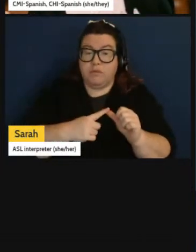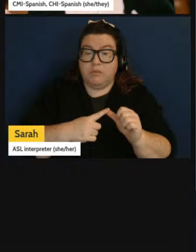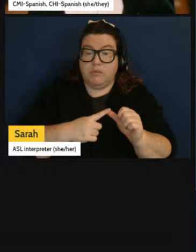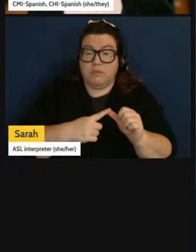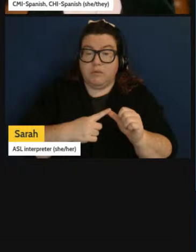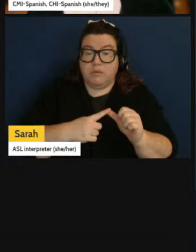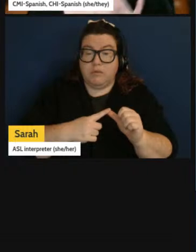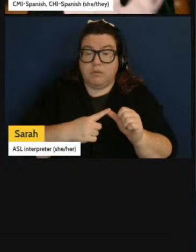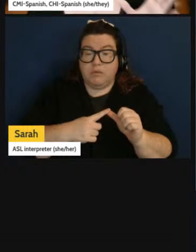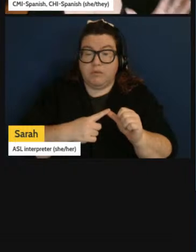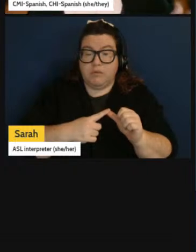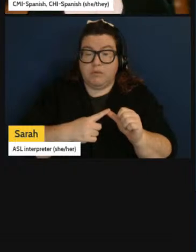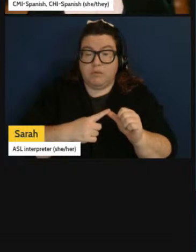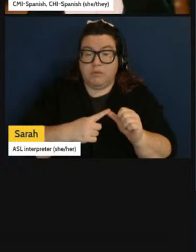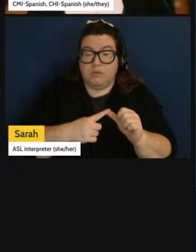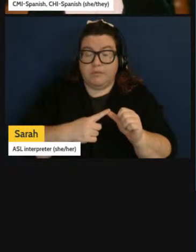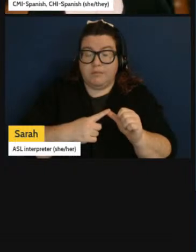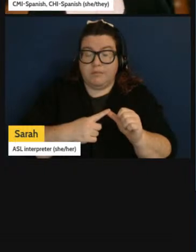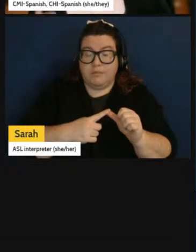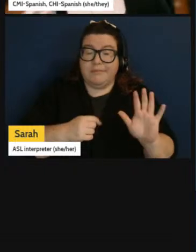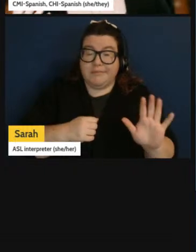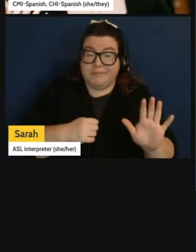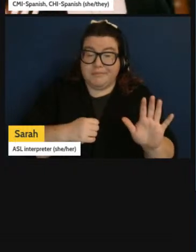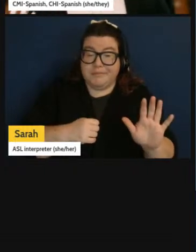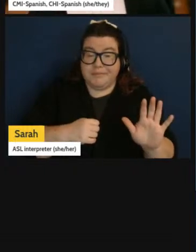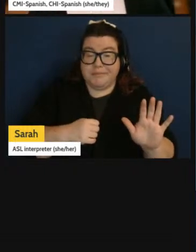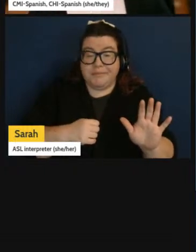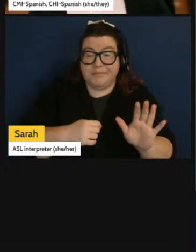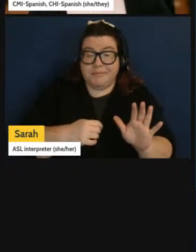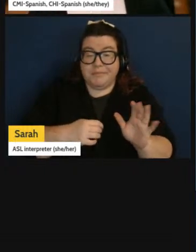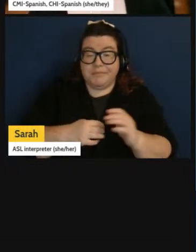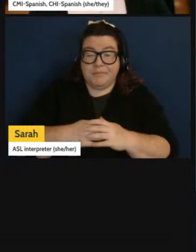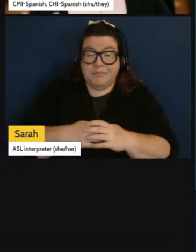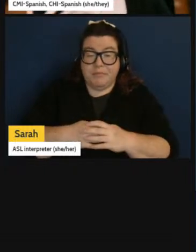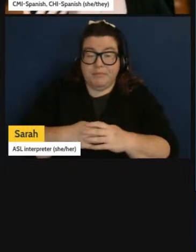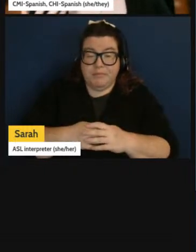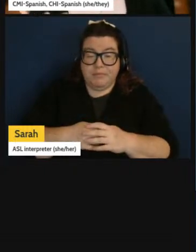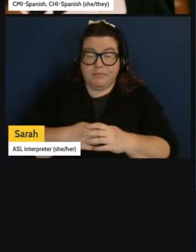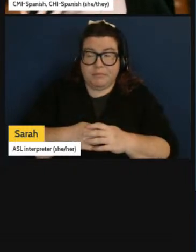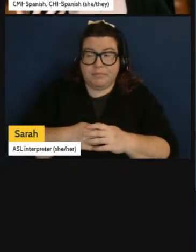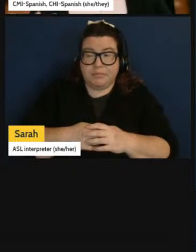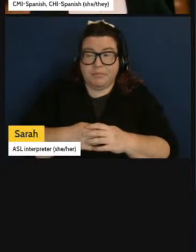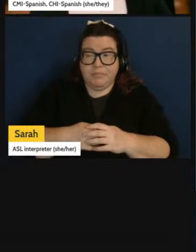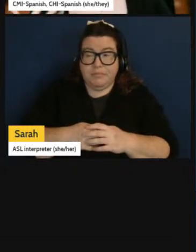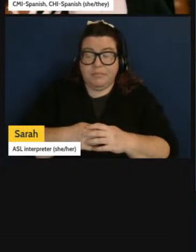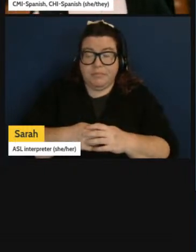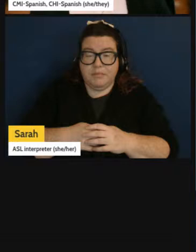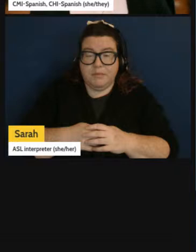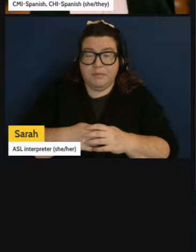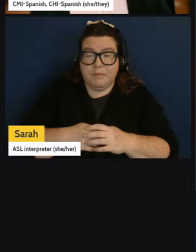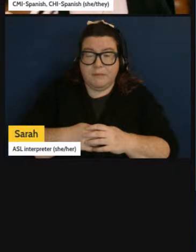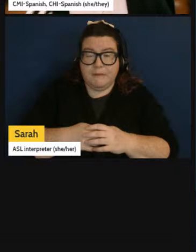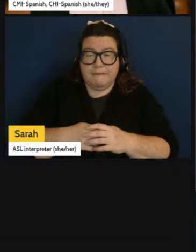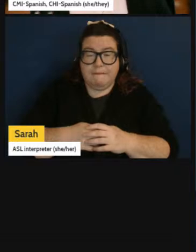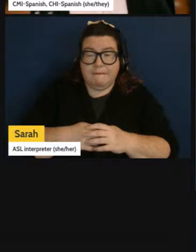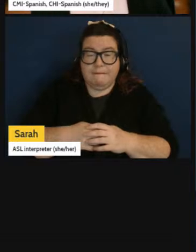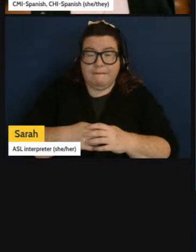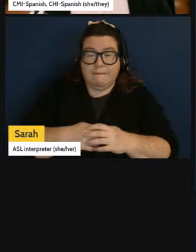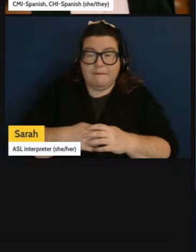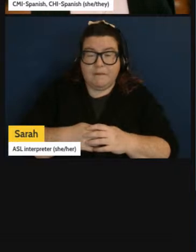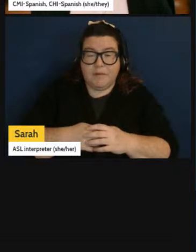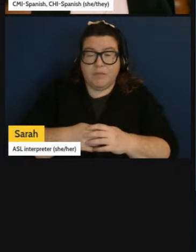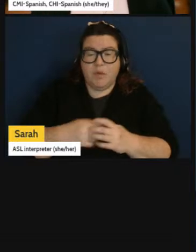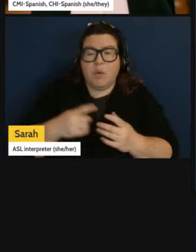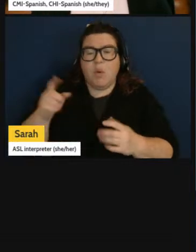Now, I will say, to a degree, we also need to question why